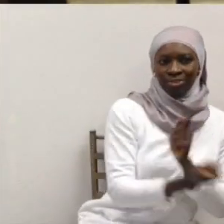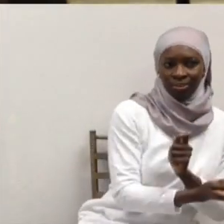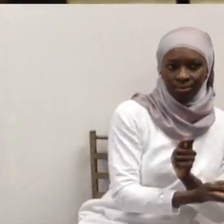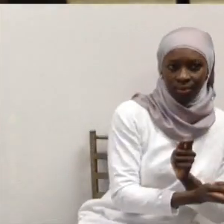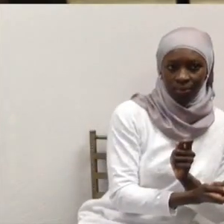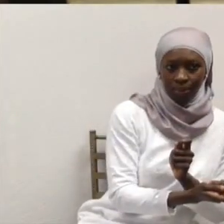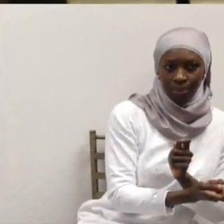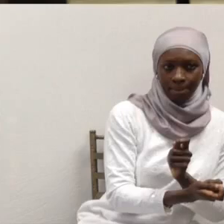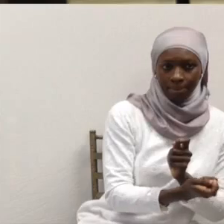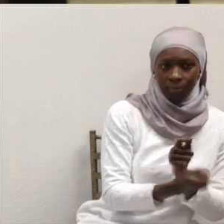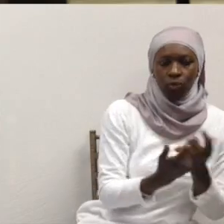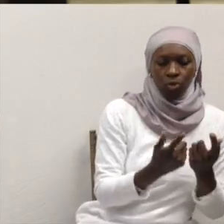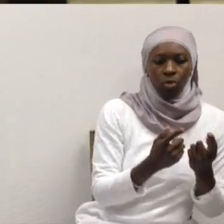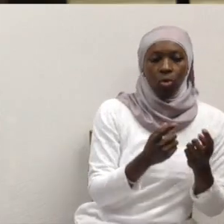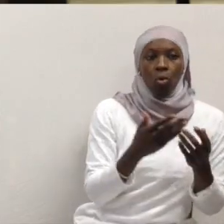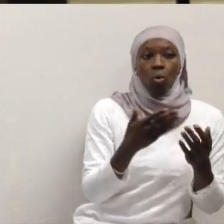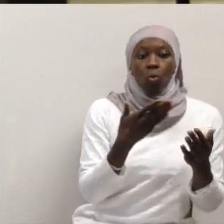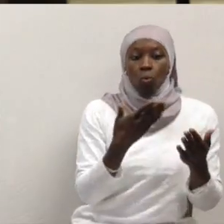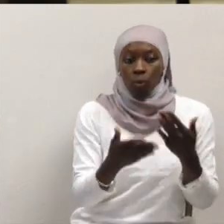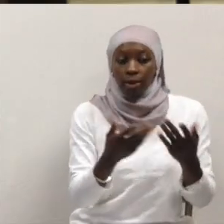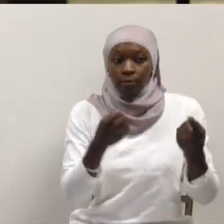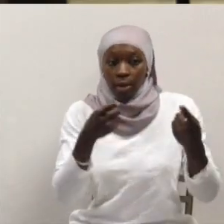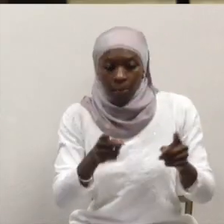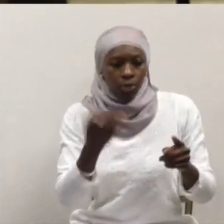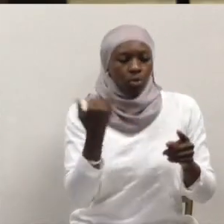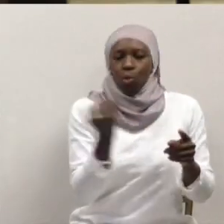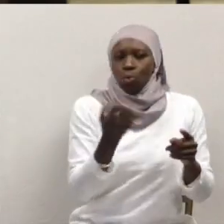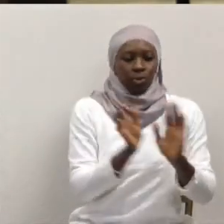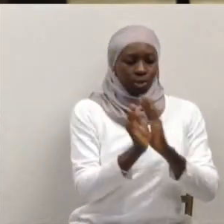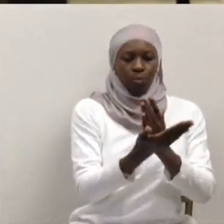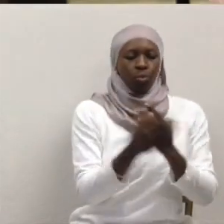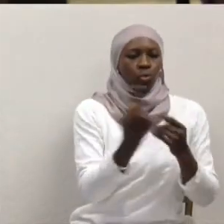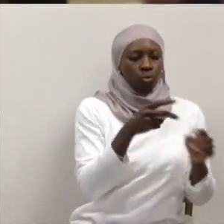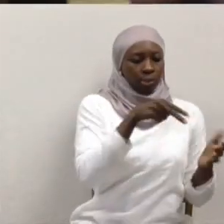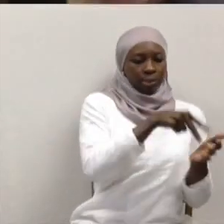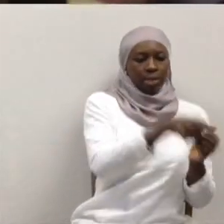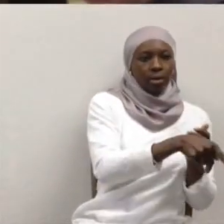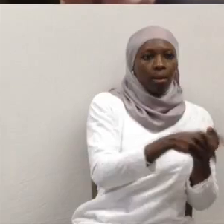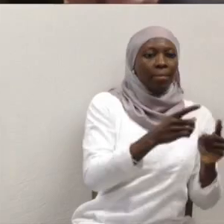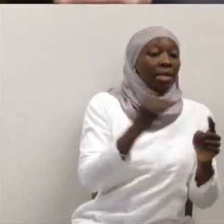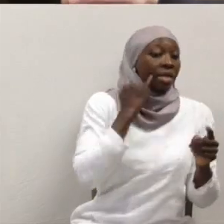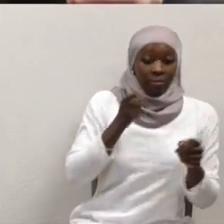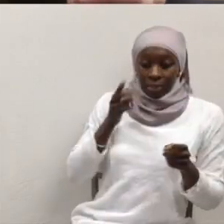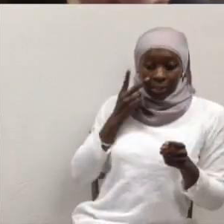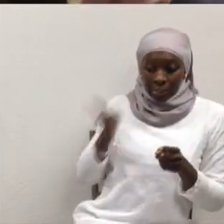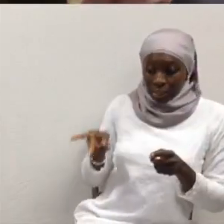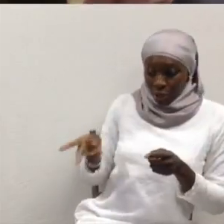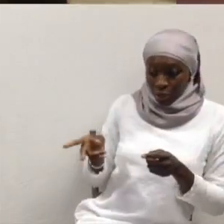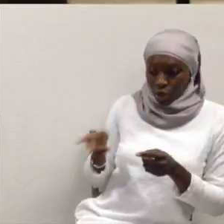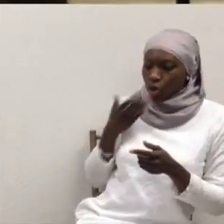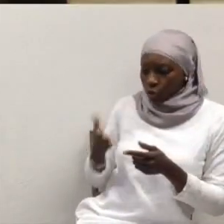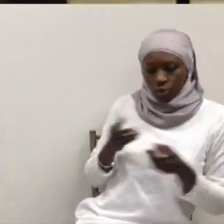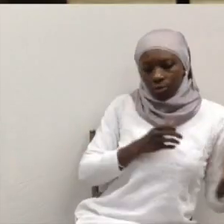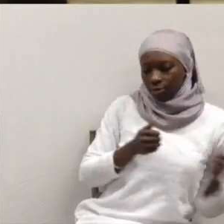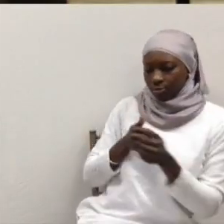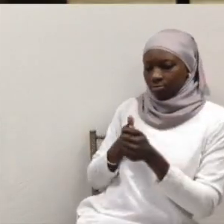middle. They want to secure your love and support, and they want to secure their protection. So